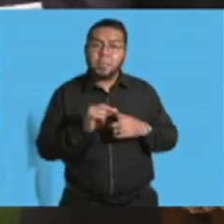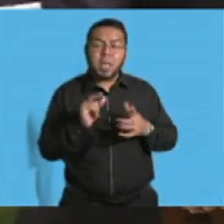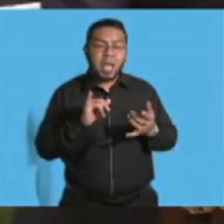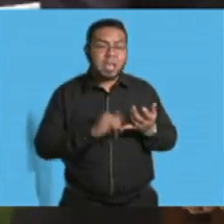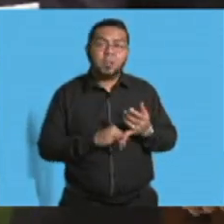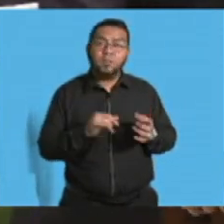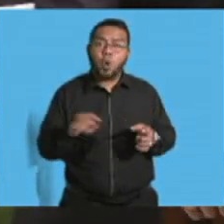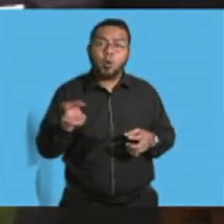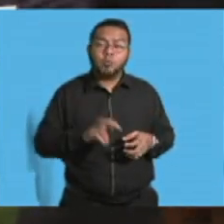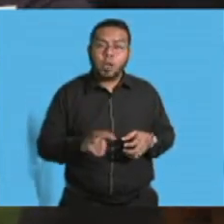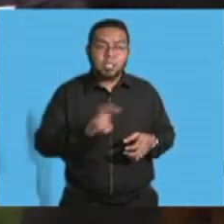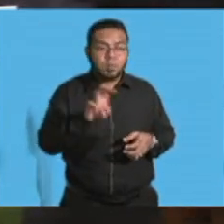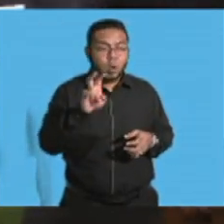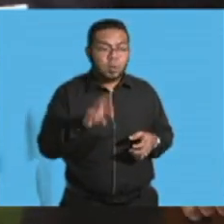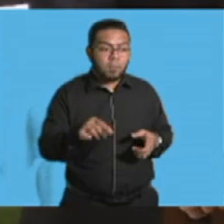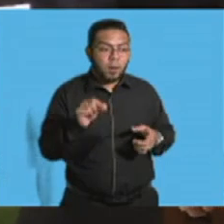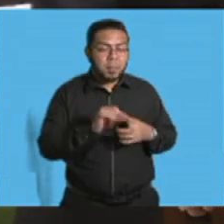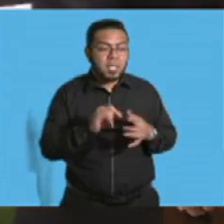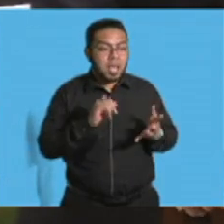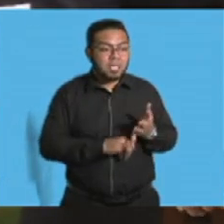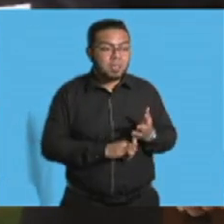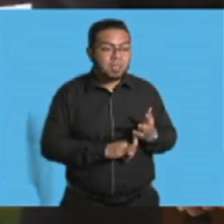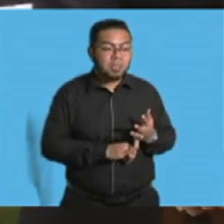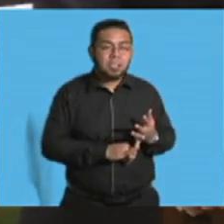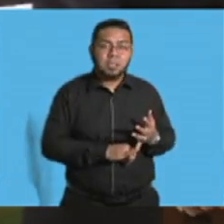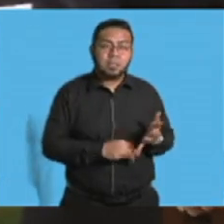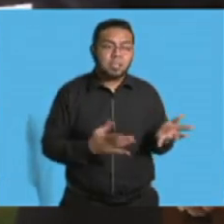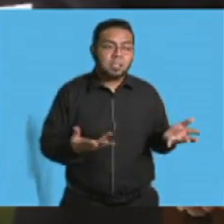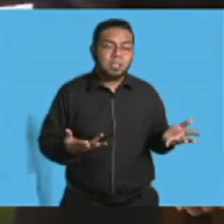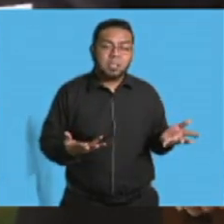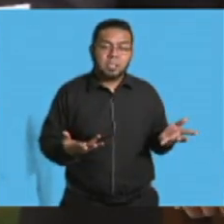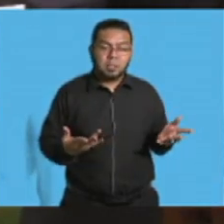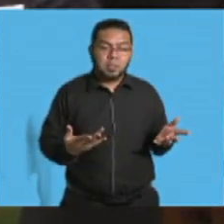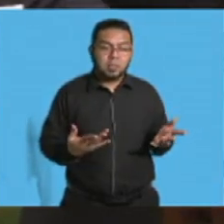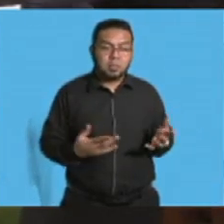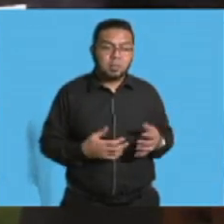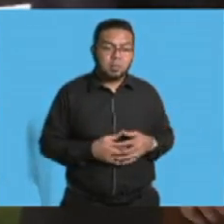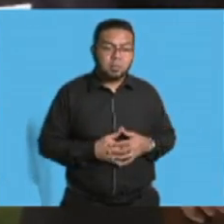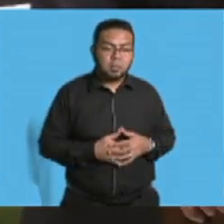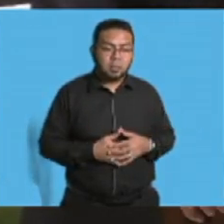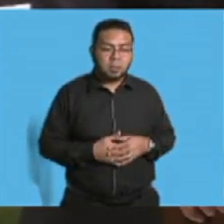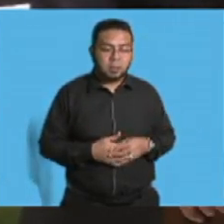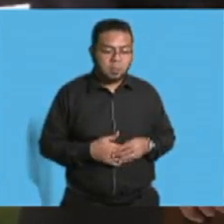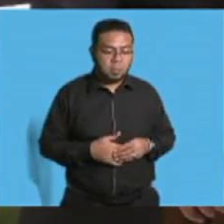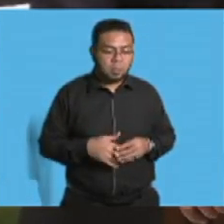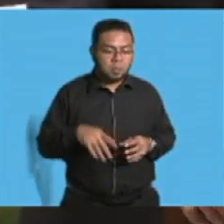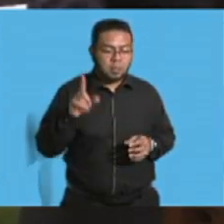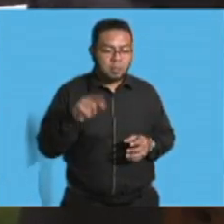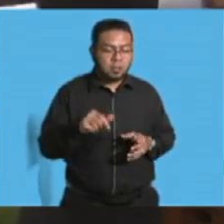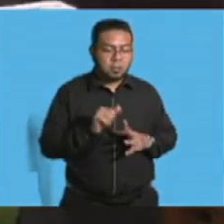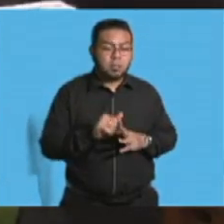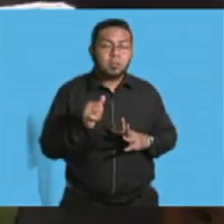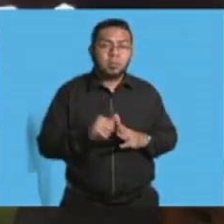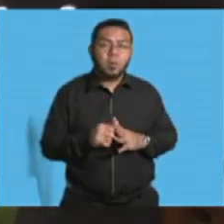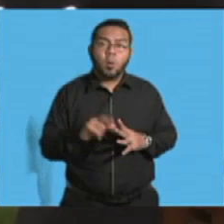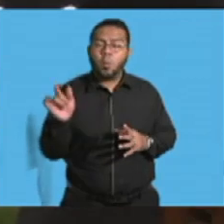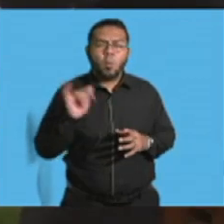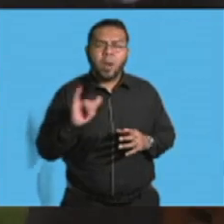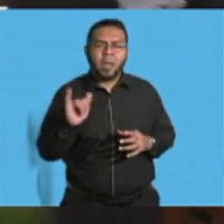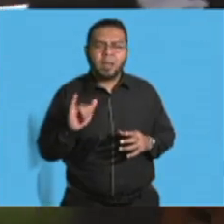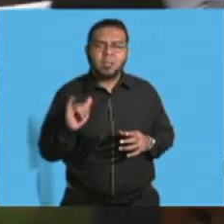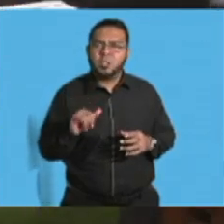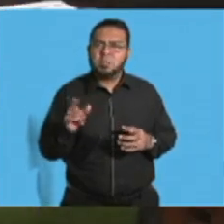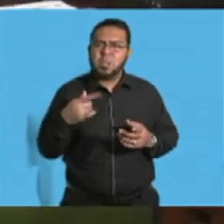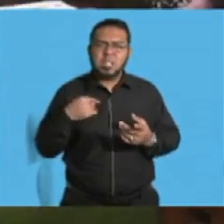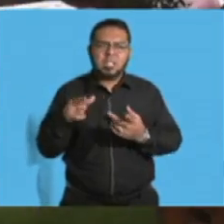and Transport. The PS for Itauki Affairs, Naipota Katoni Tambua, is also acting PS for Fisheries. Why is she doing this selectively? You see,